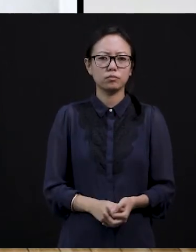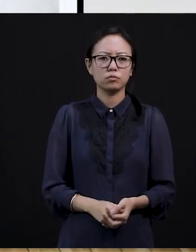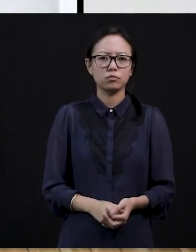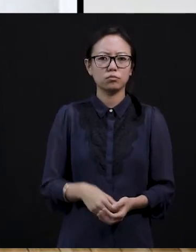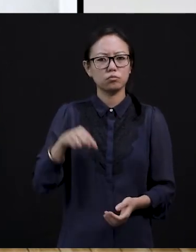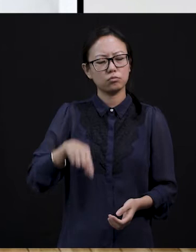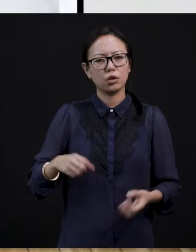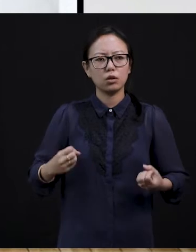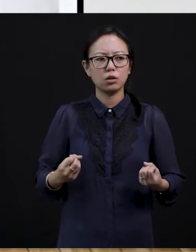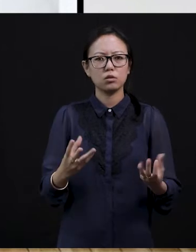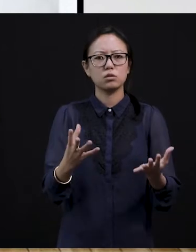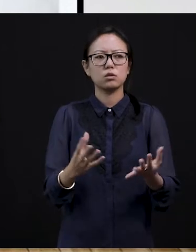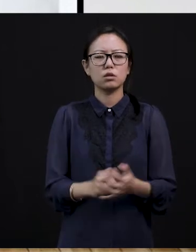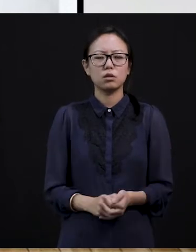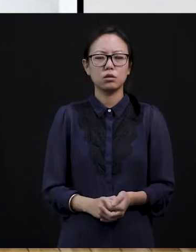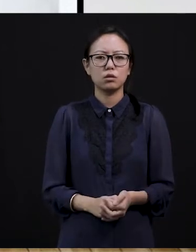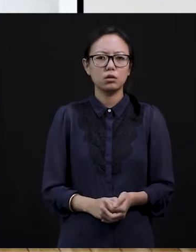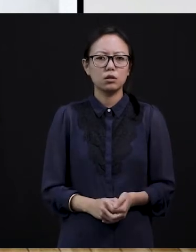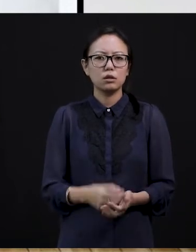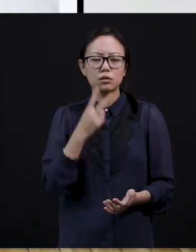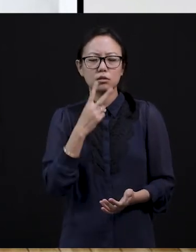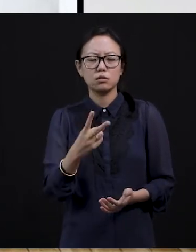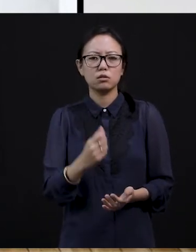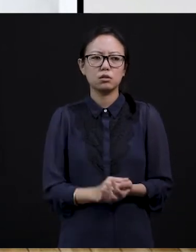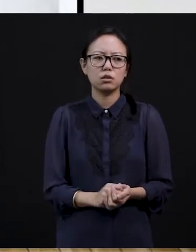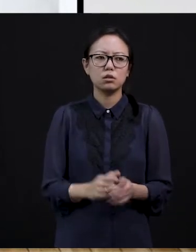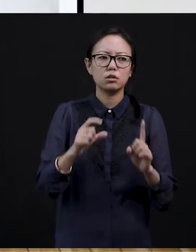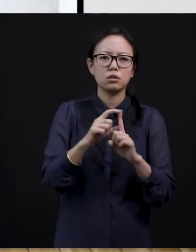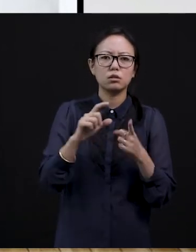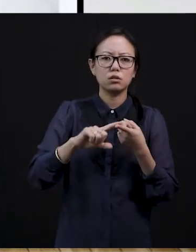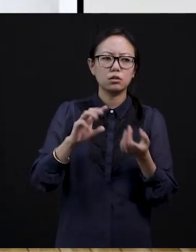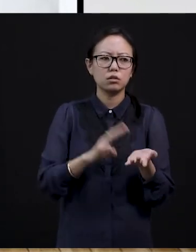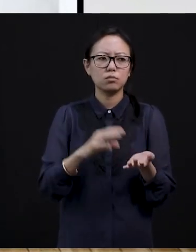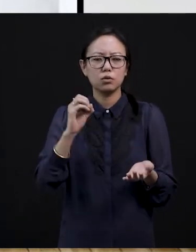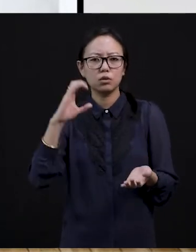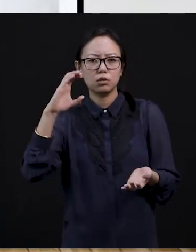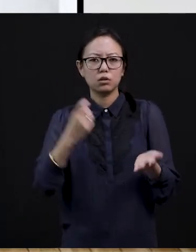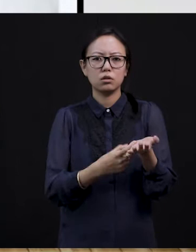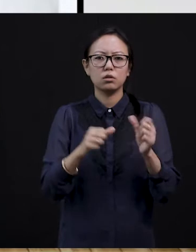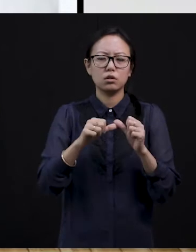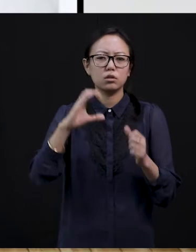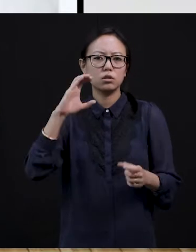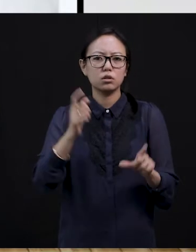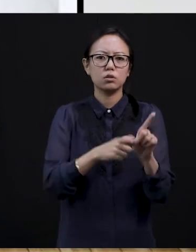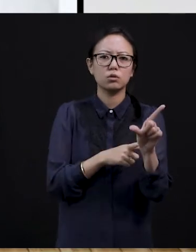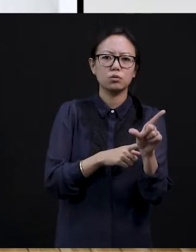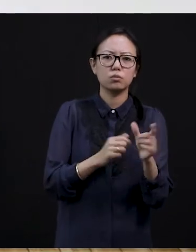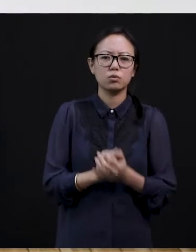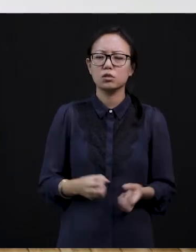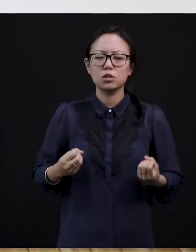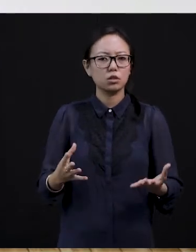start with how we were introduced and how we established these democratic institutions in the